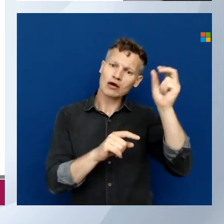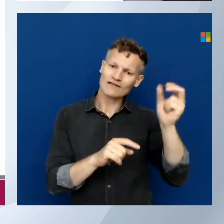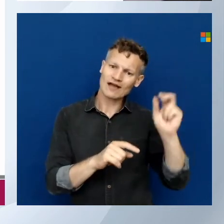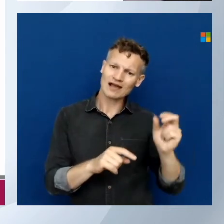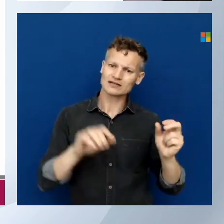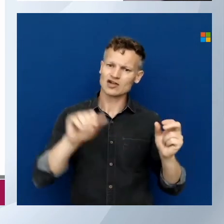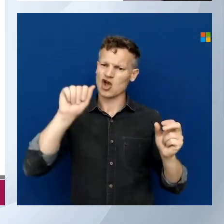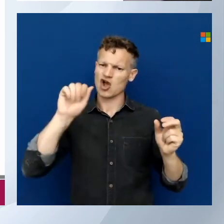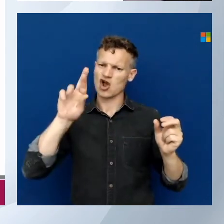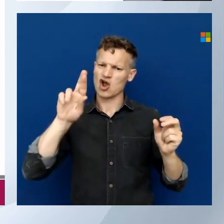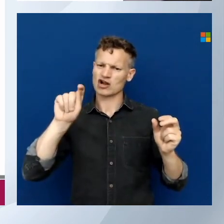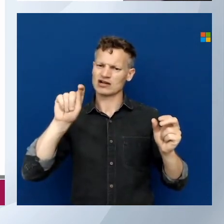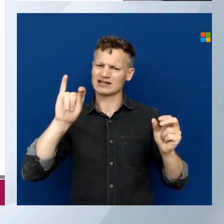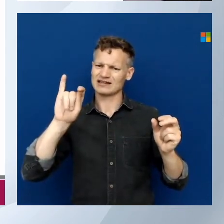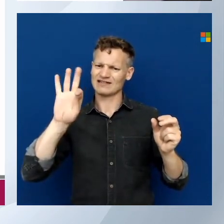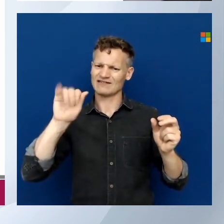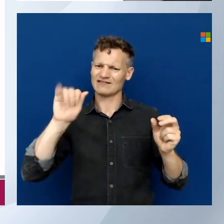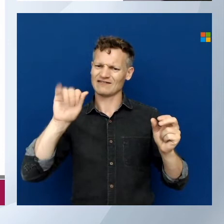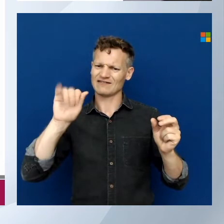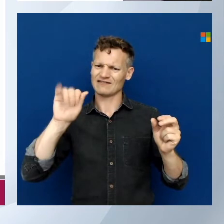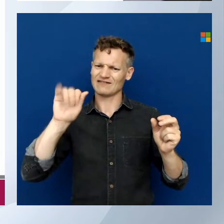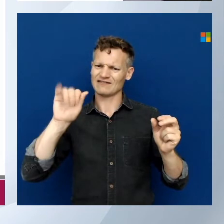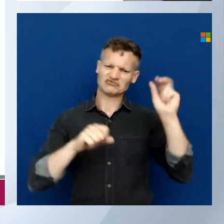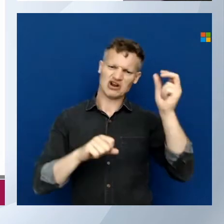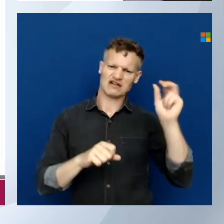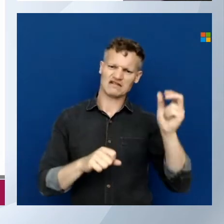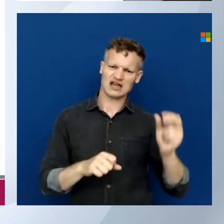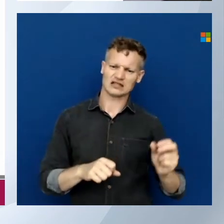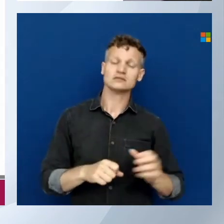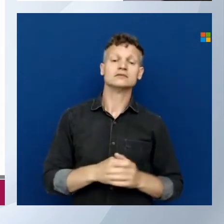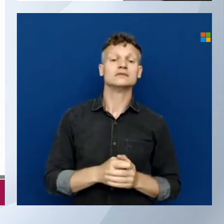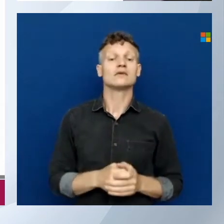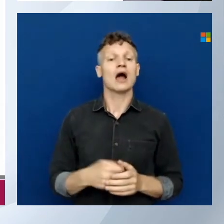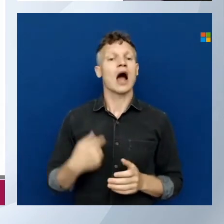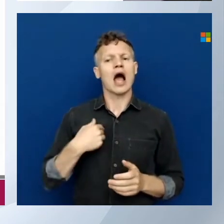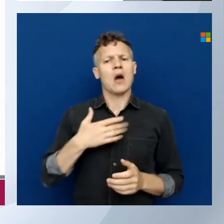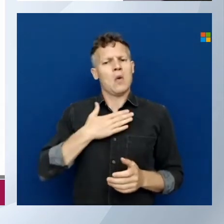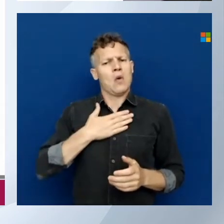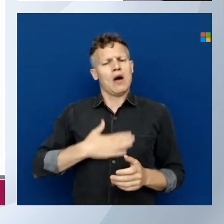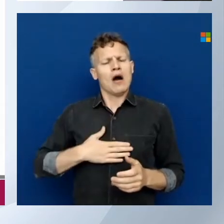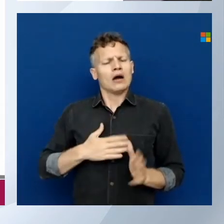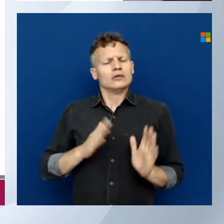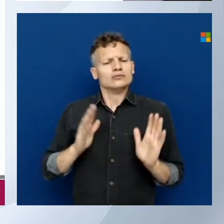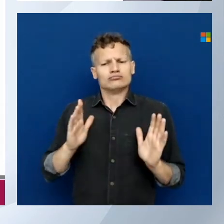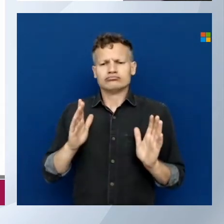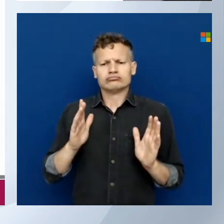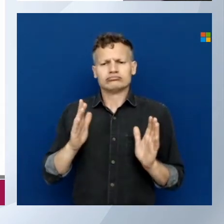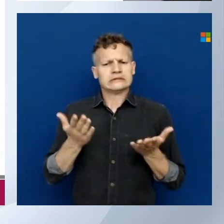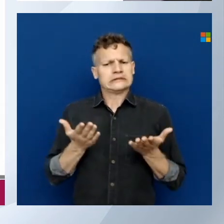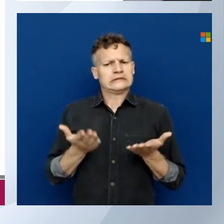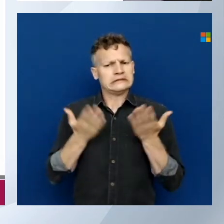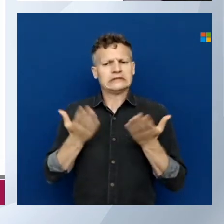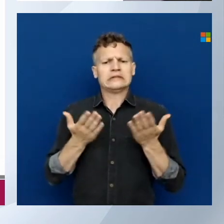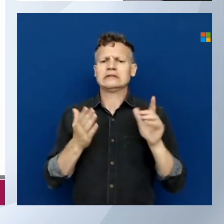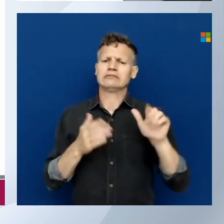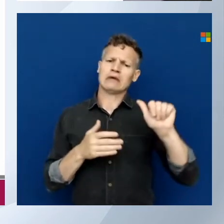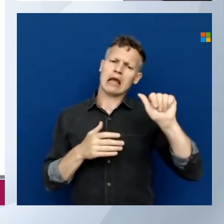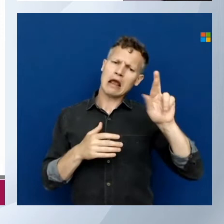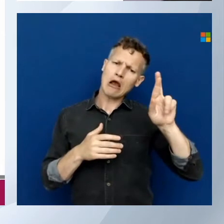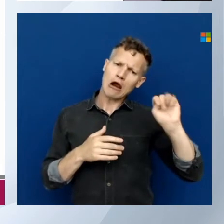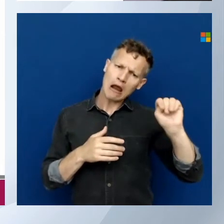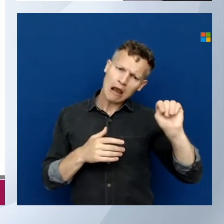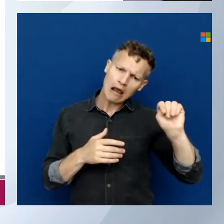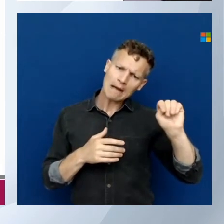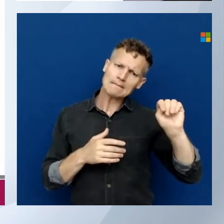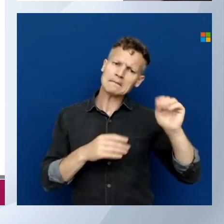wanted to basically have a release, just make sure that I do that ARM template deployment and make